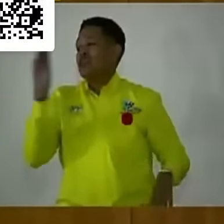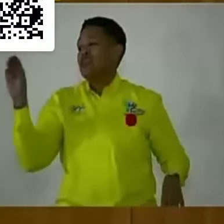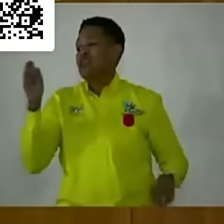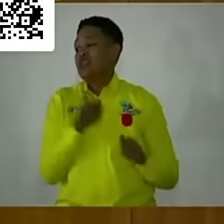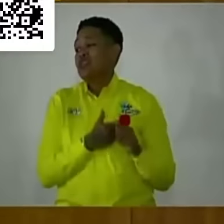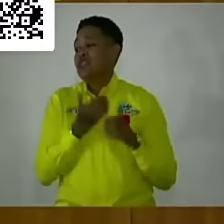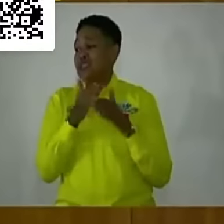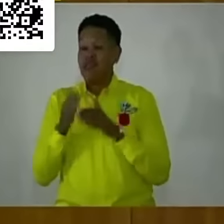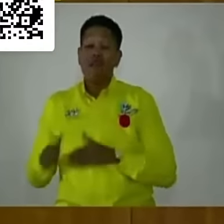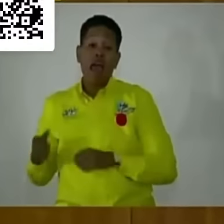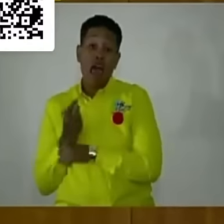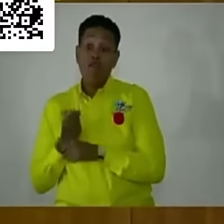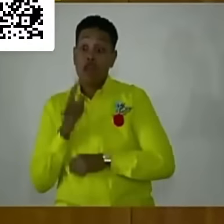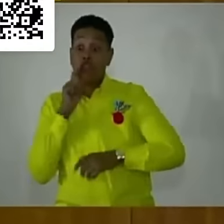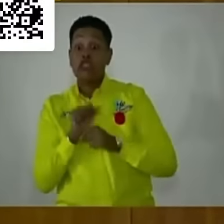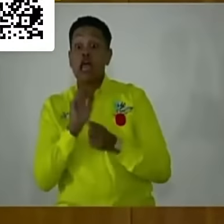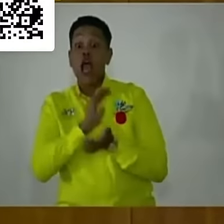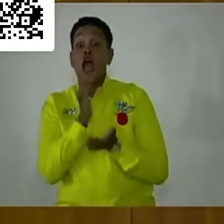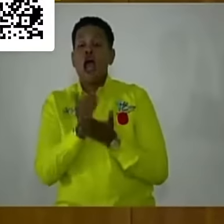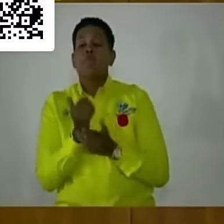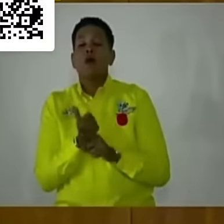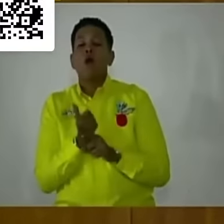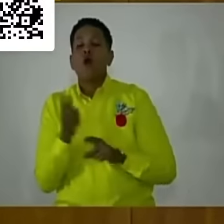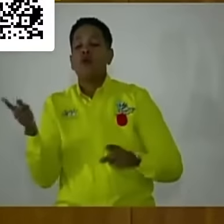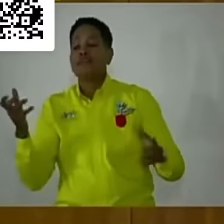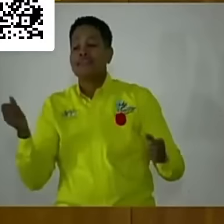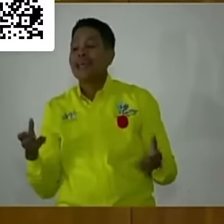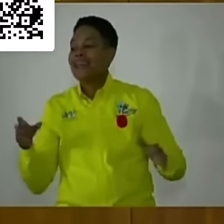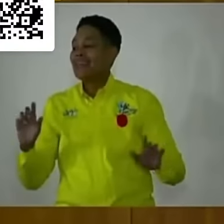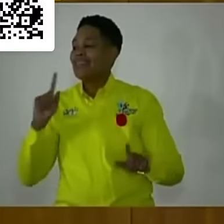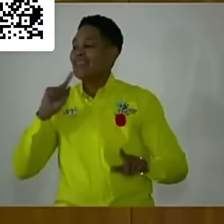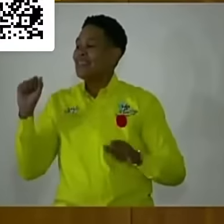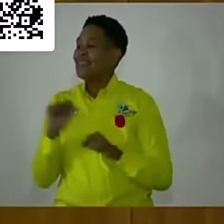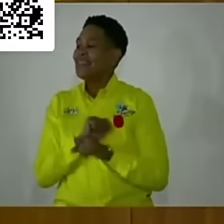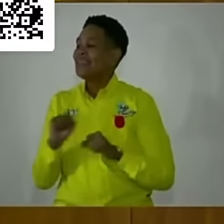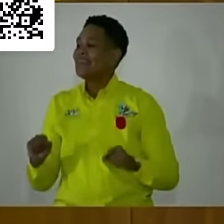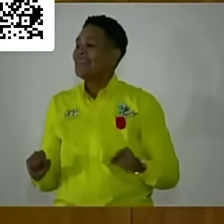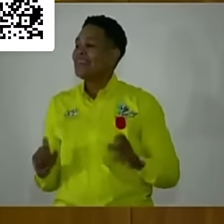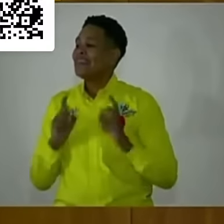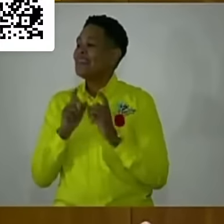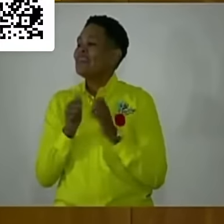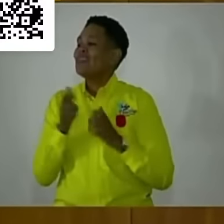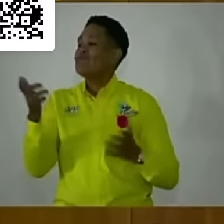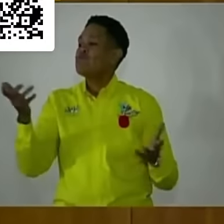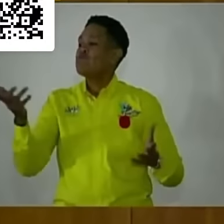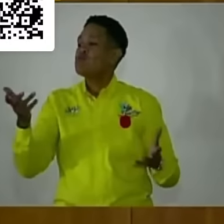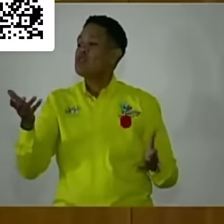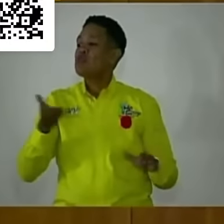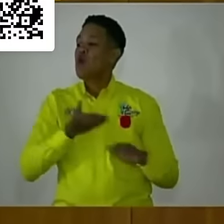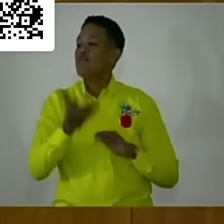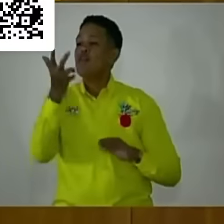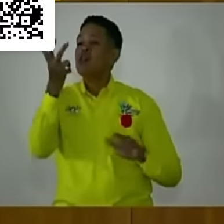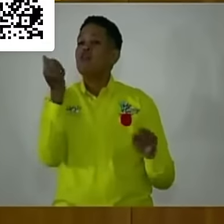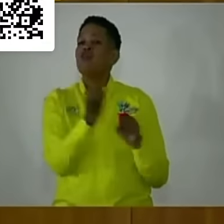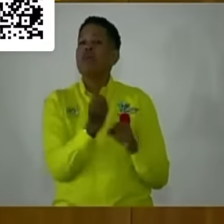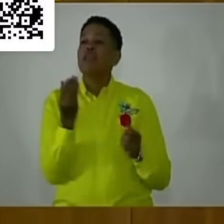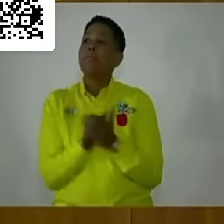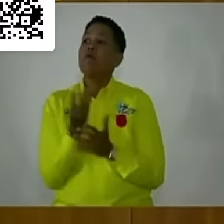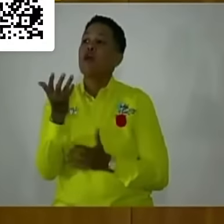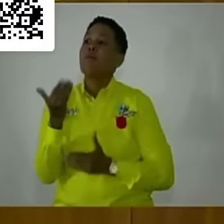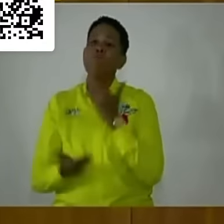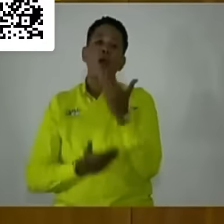divided per year. Is that the amount you get a chance to deal with that over 3 years, the procurement